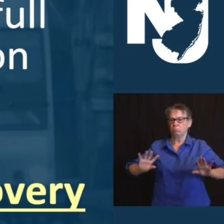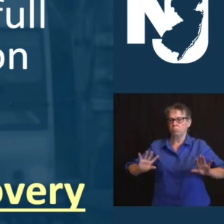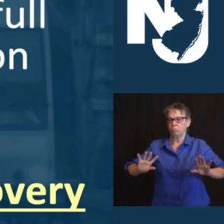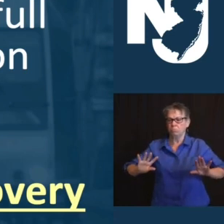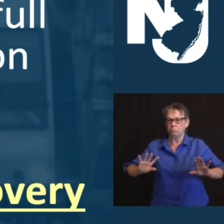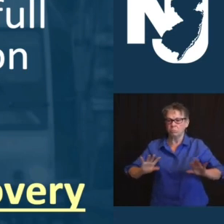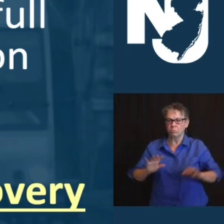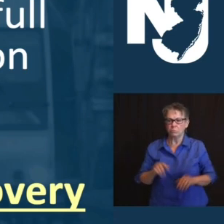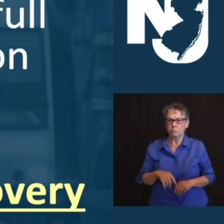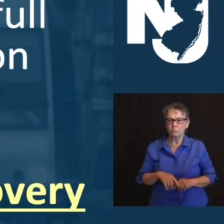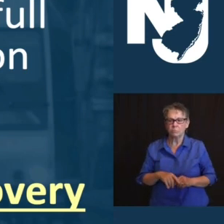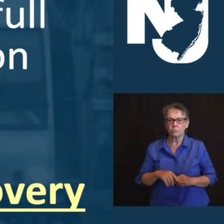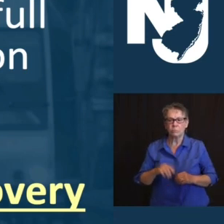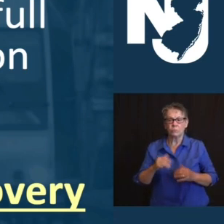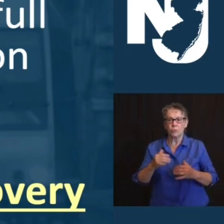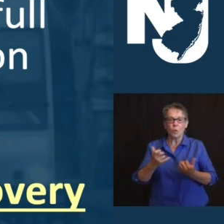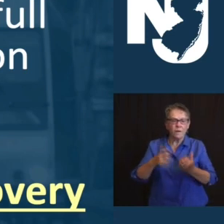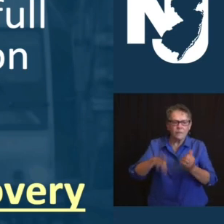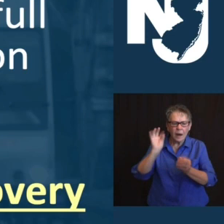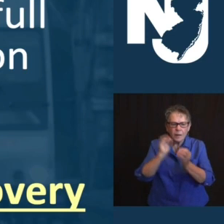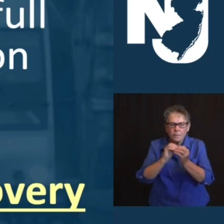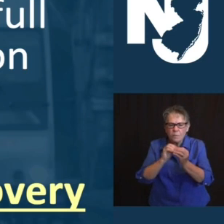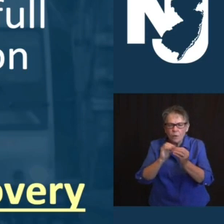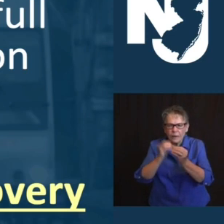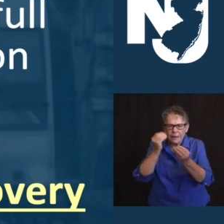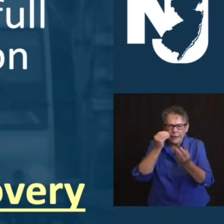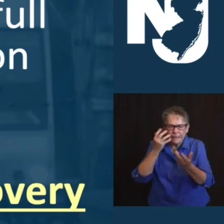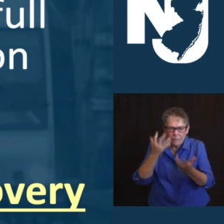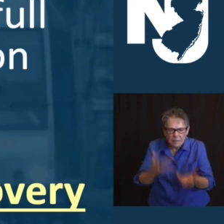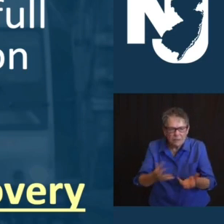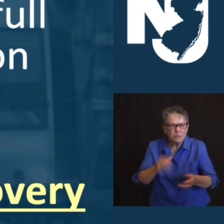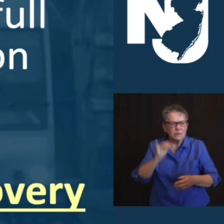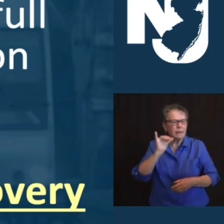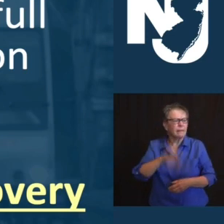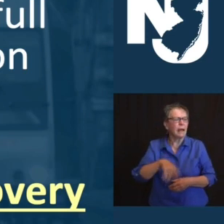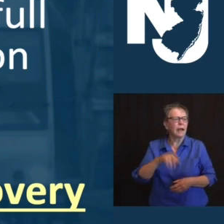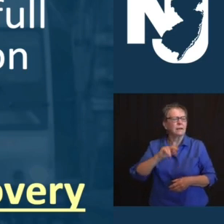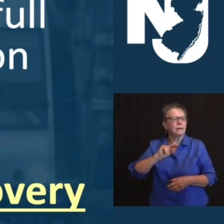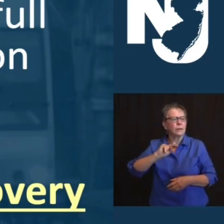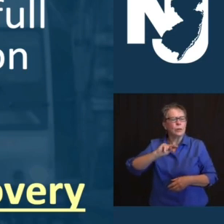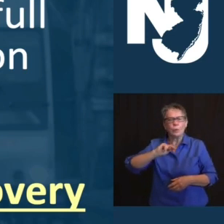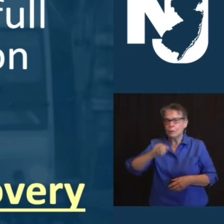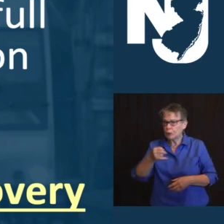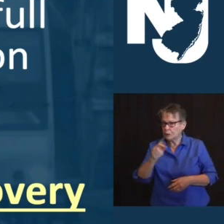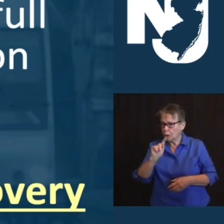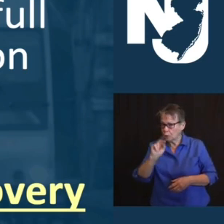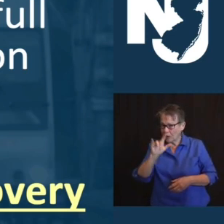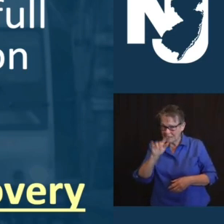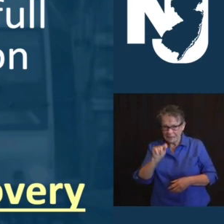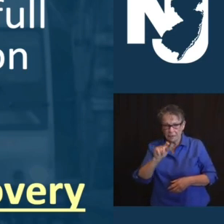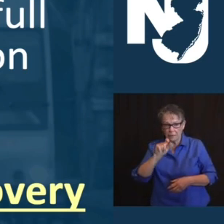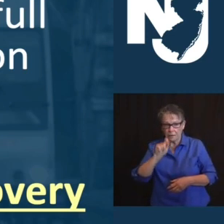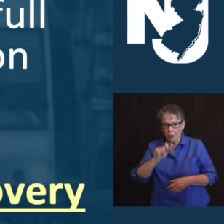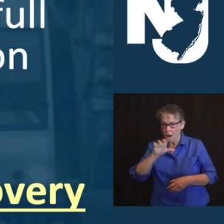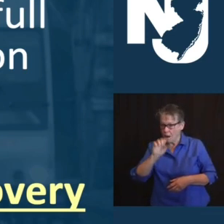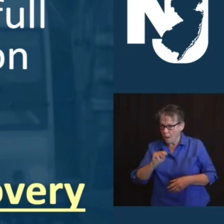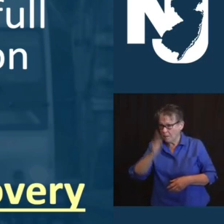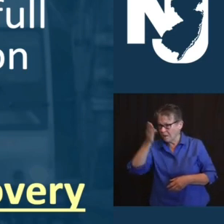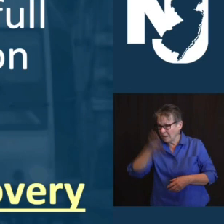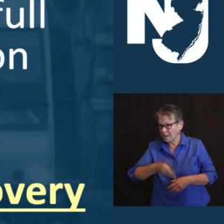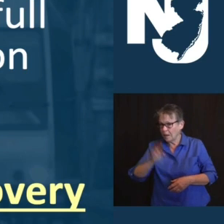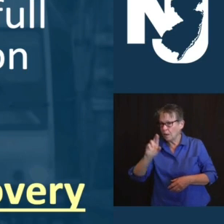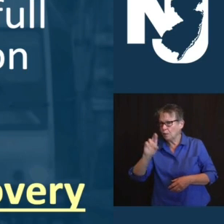njtransit.com/recovery. But without a doubt, more trains running means that we're getting closer to taking our next steps along the